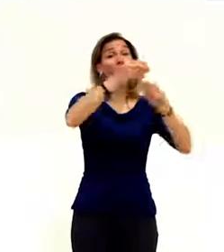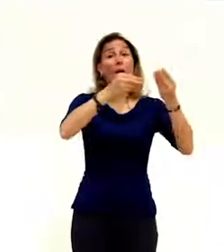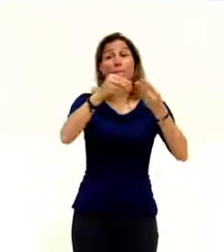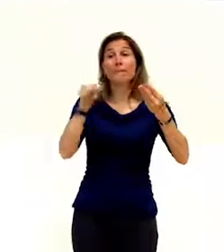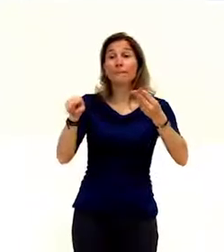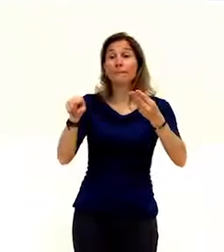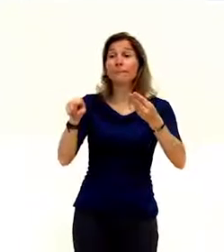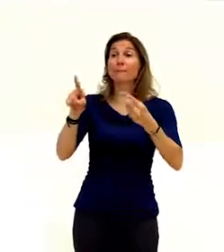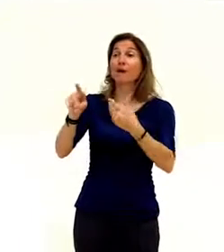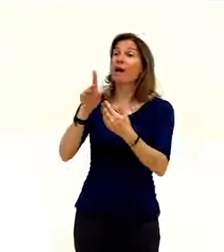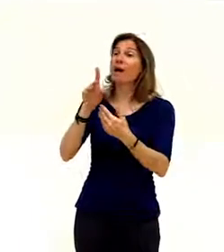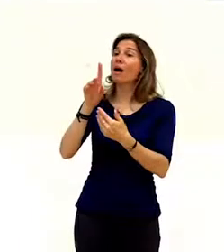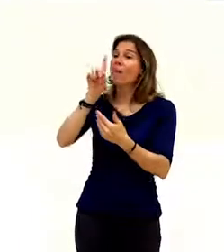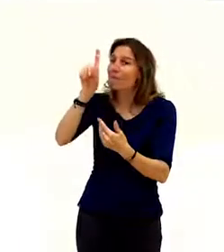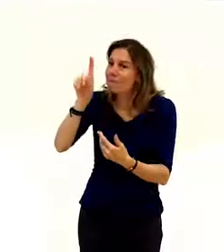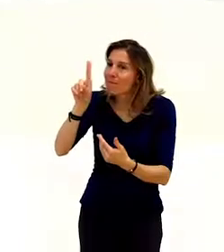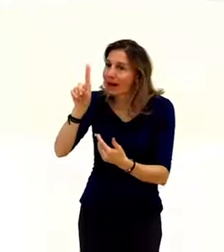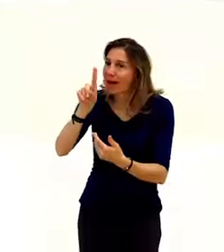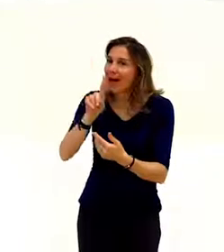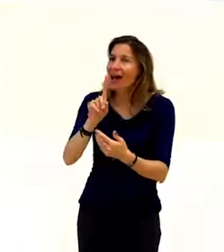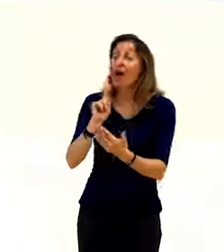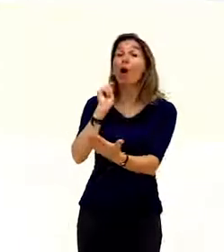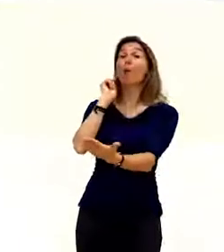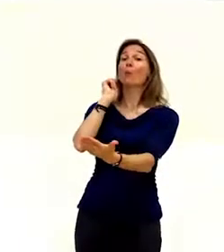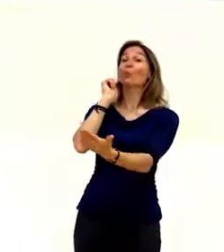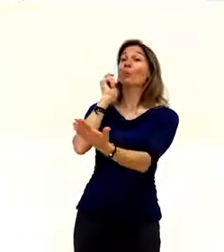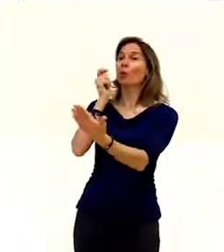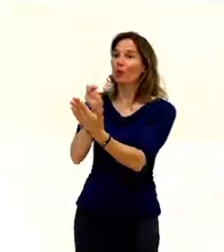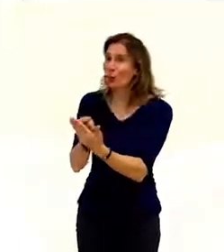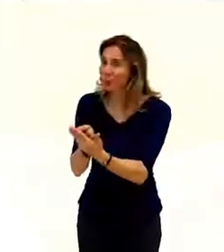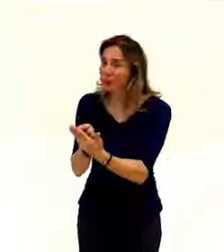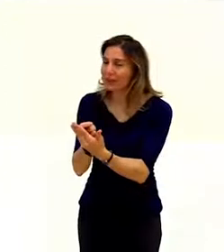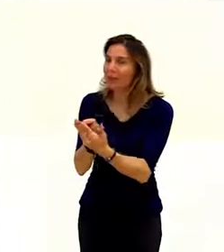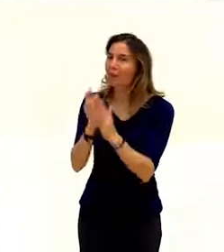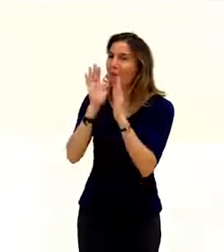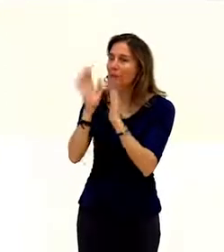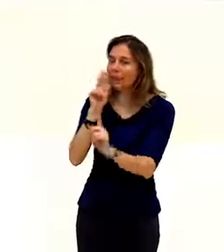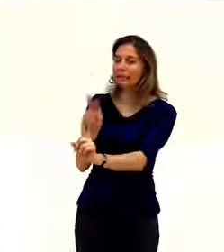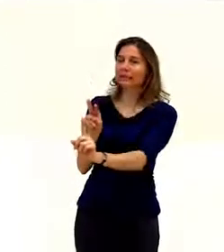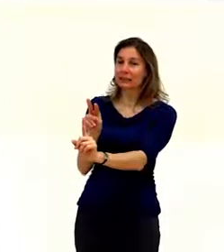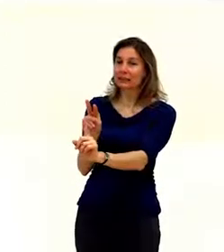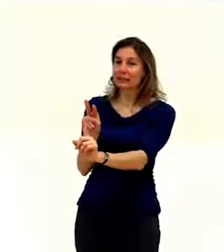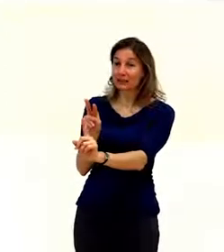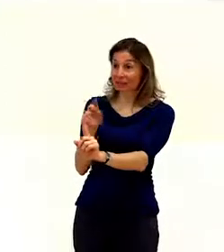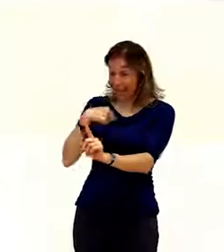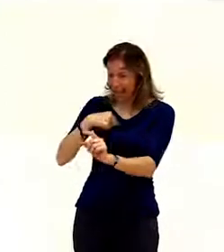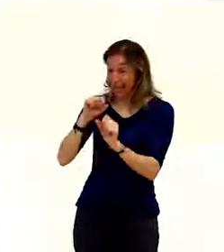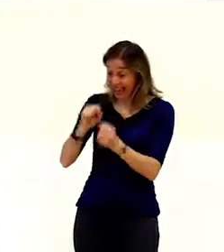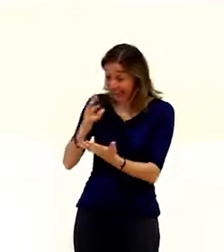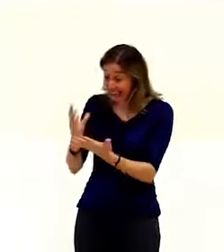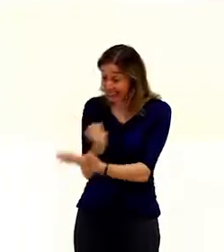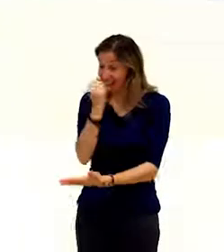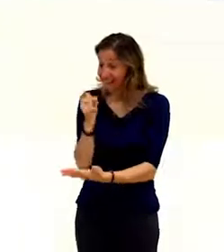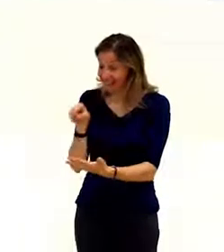procurement. This is the big leap of faith here, that member states can use